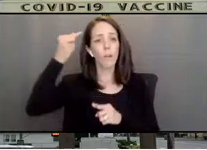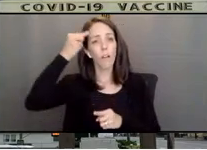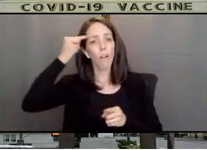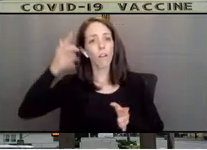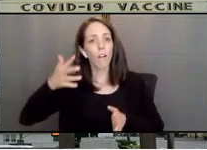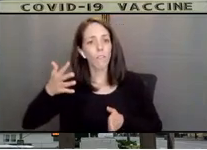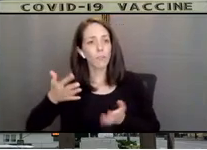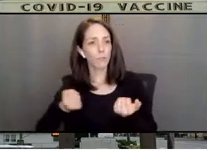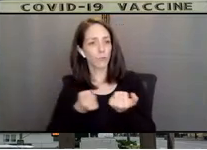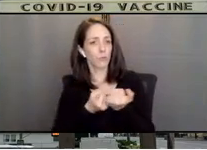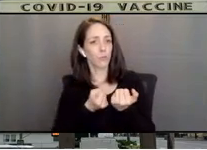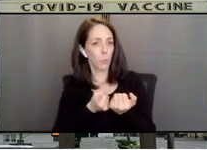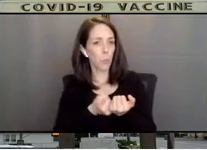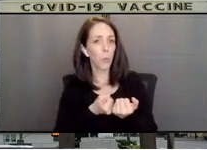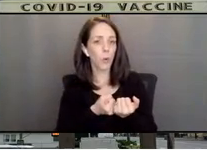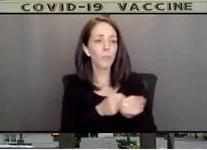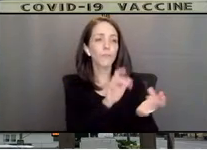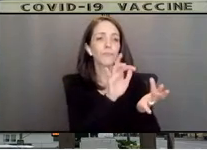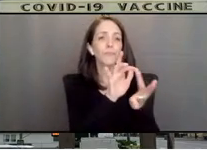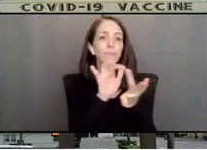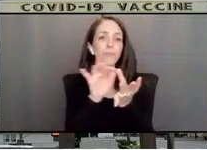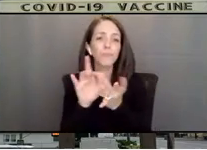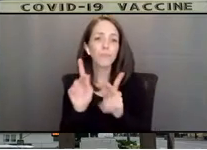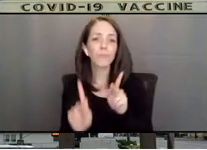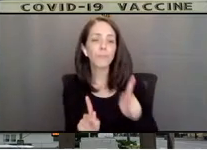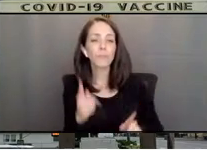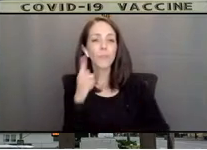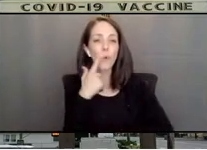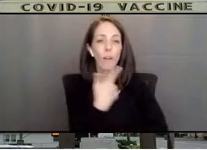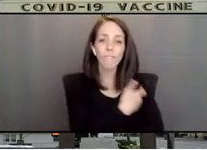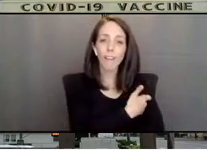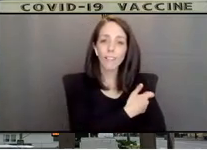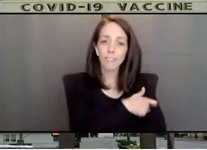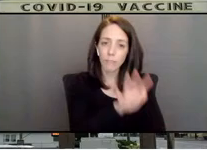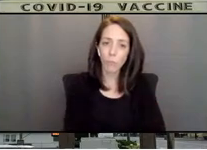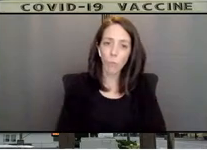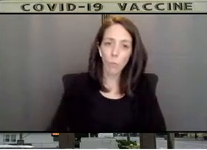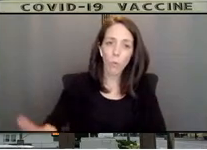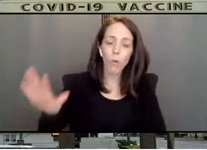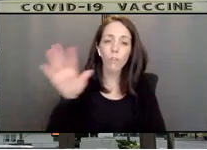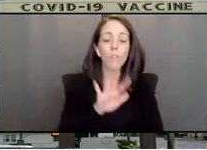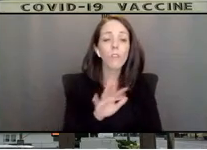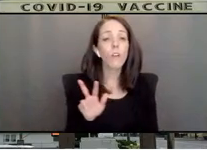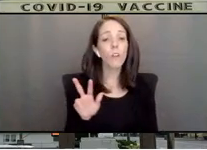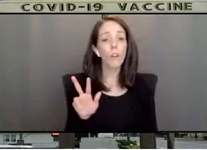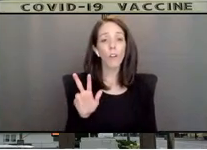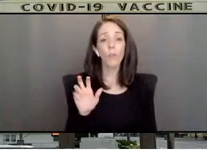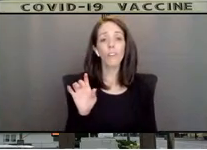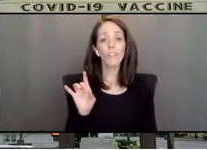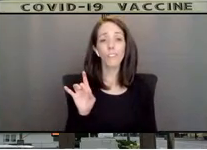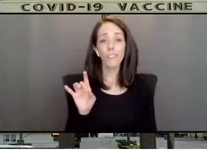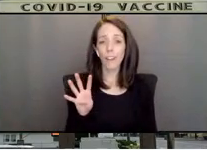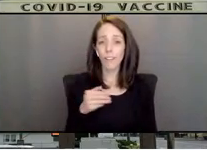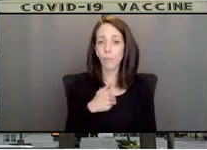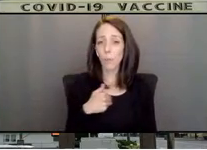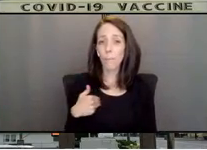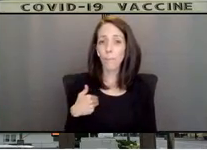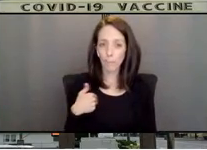across the region. To date, 384 members have worked 830 shifts with us for a total